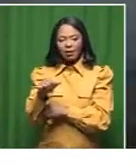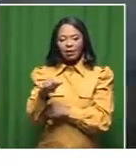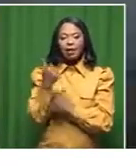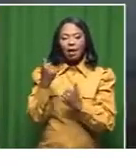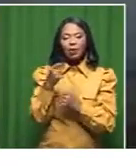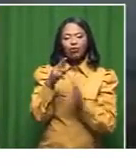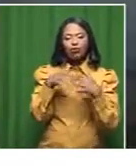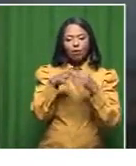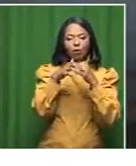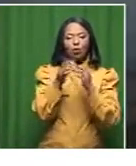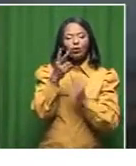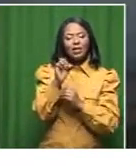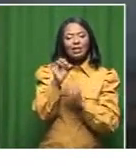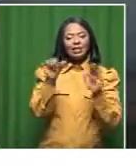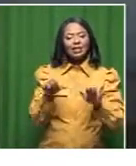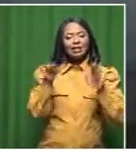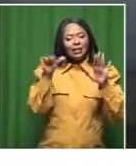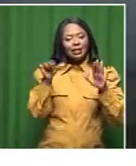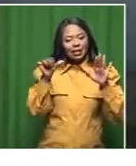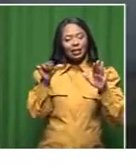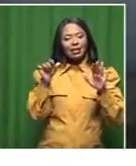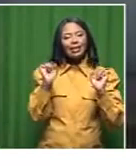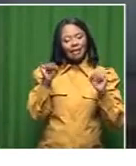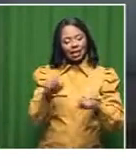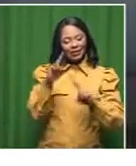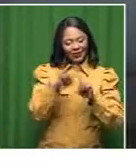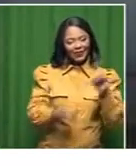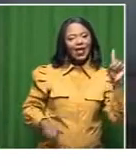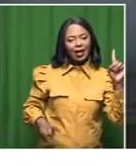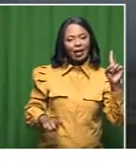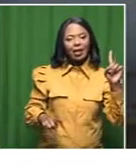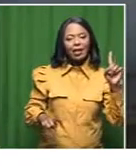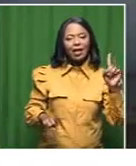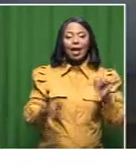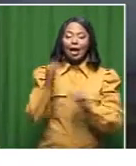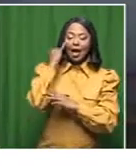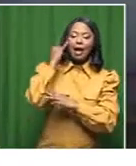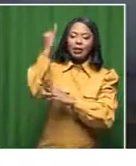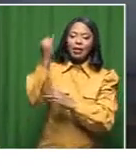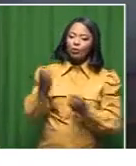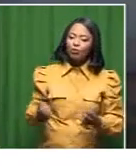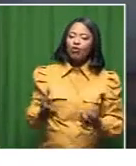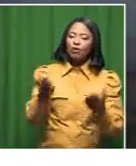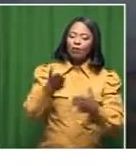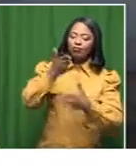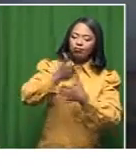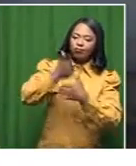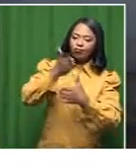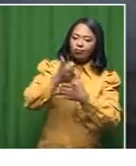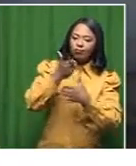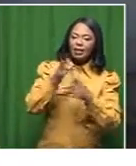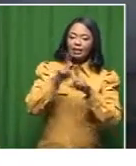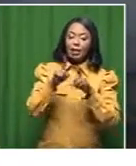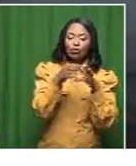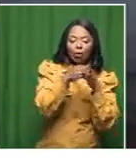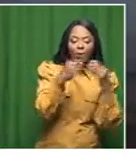must recognize that initially we failed. Our idea was to provide employment and to support small businesses in the Philippi